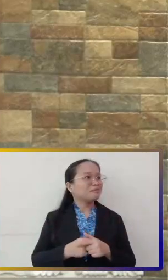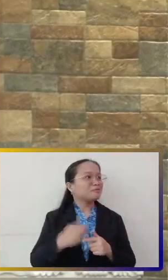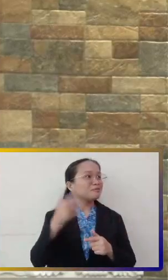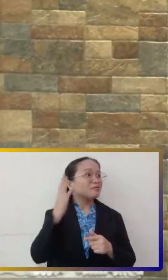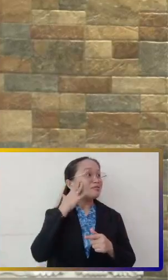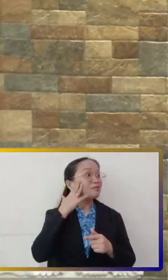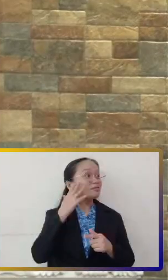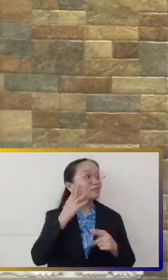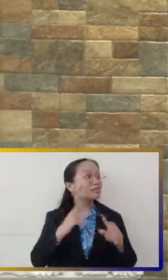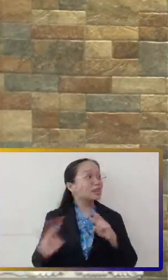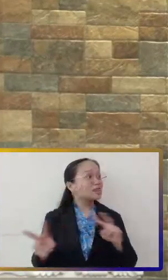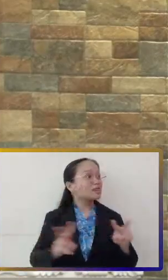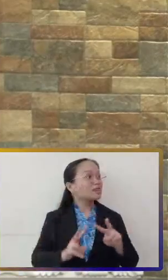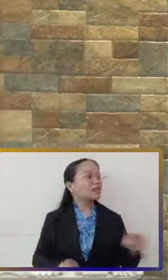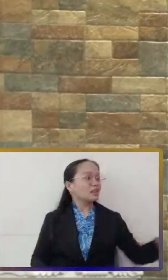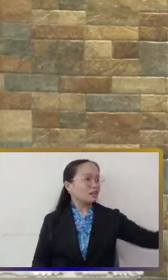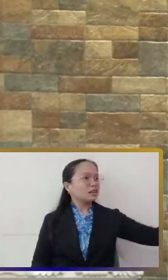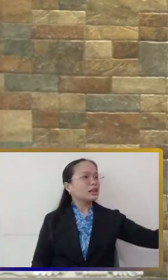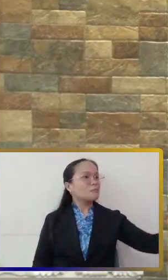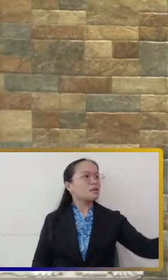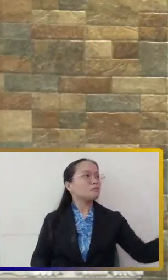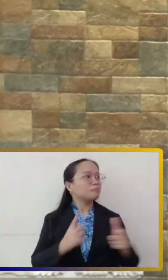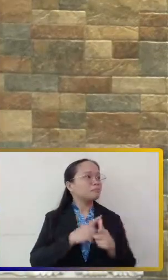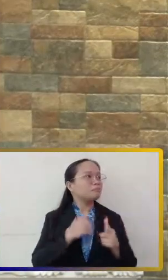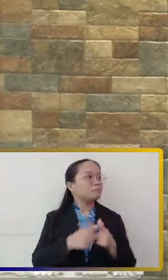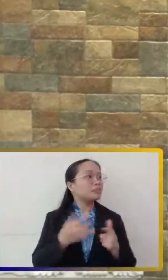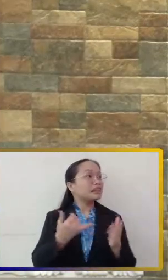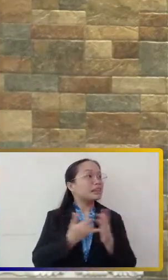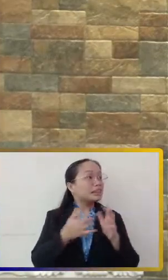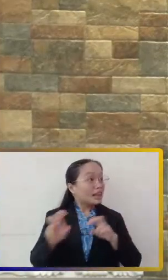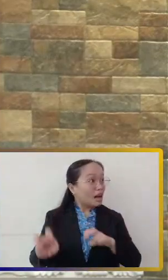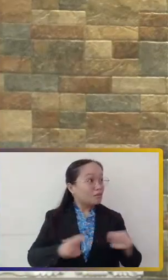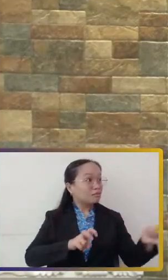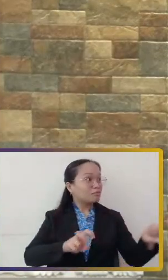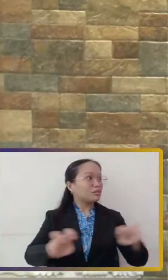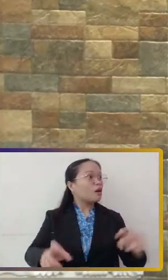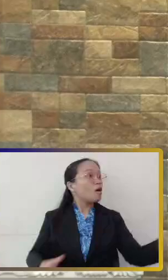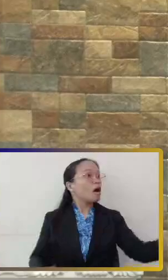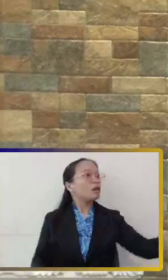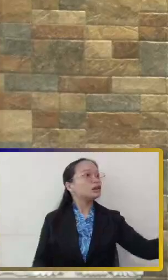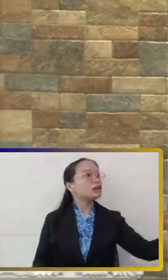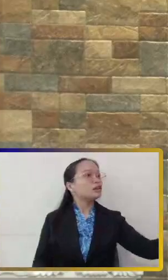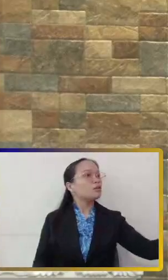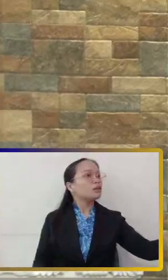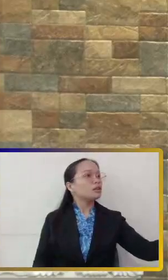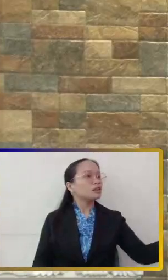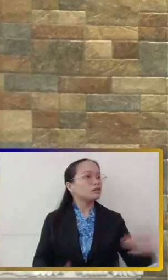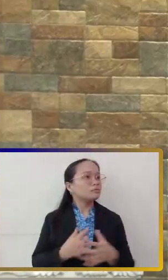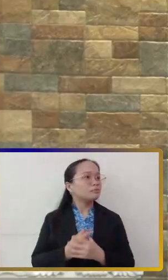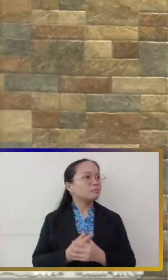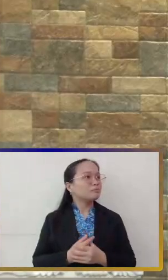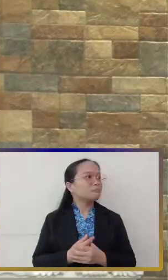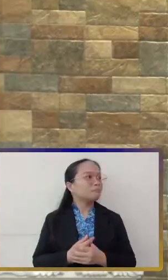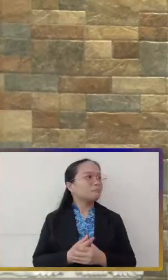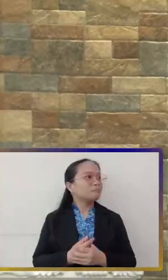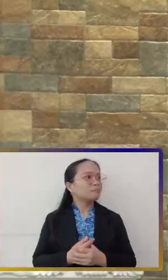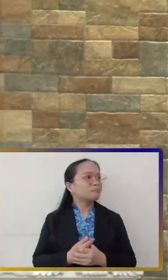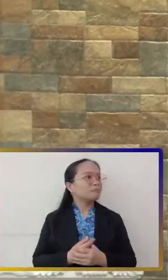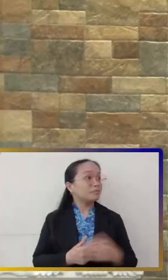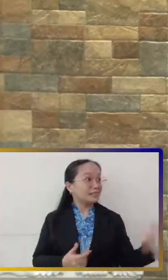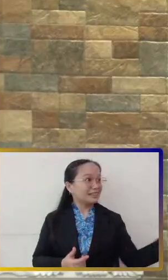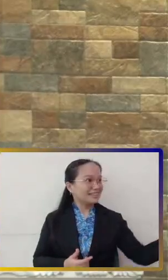sa paglalakbay. It travels. It travels every day. Or at